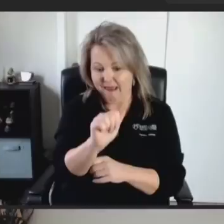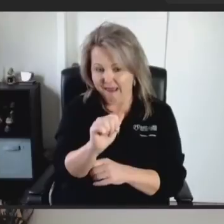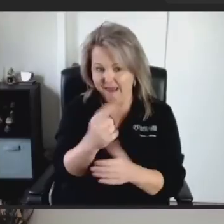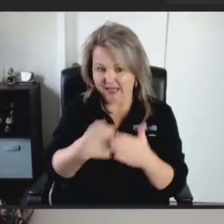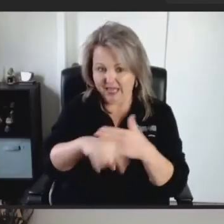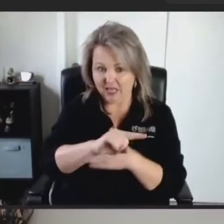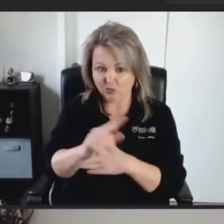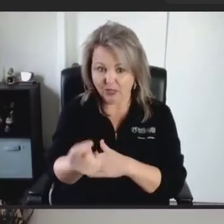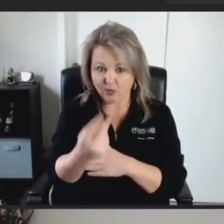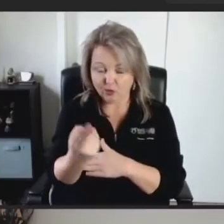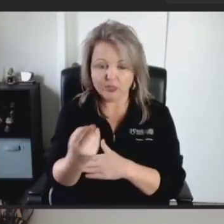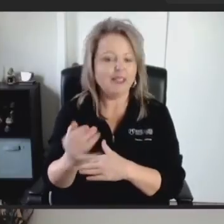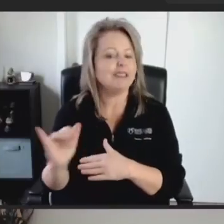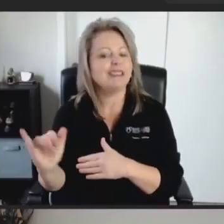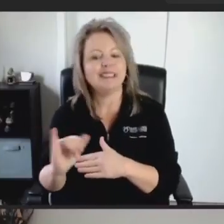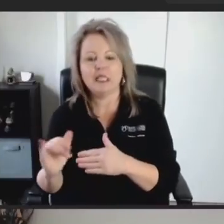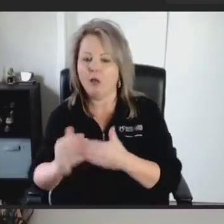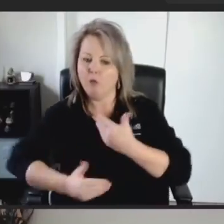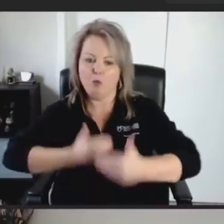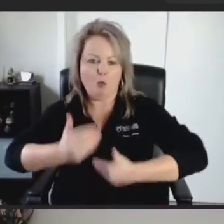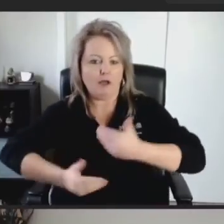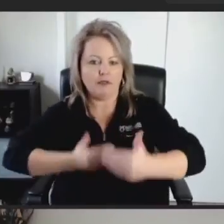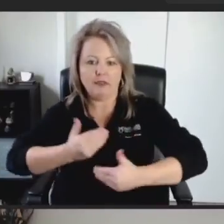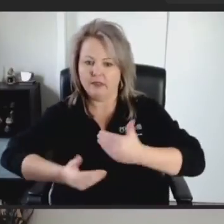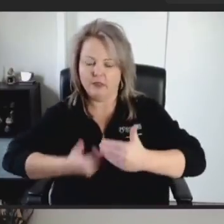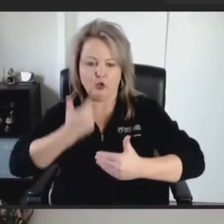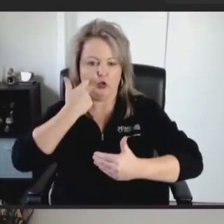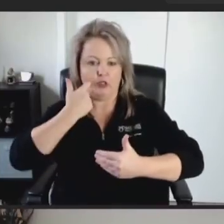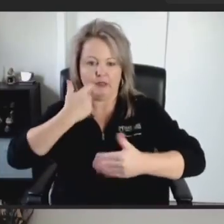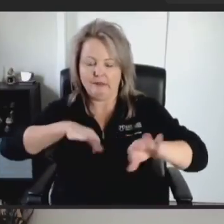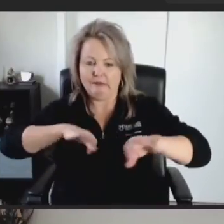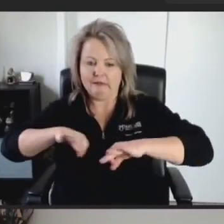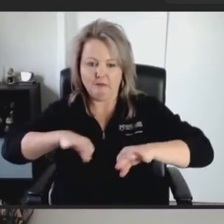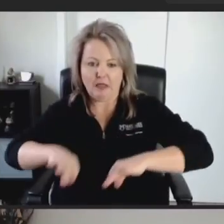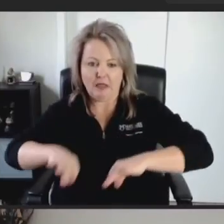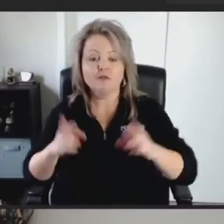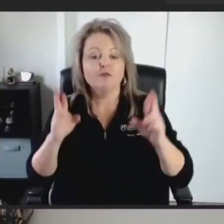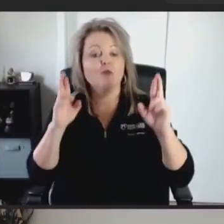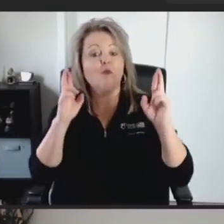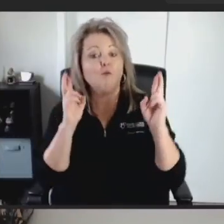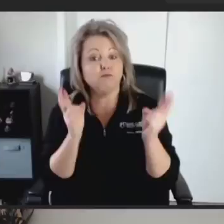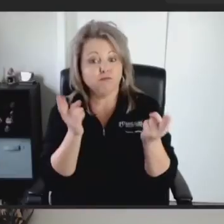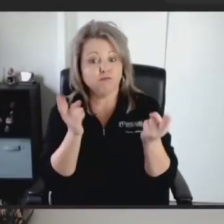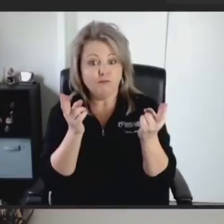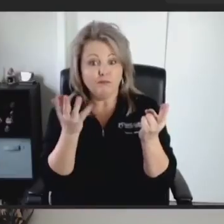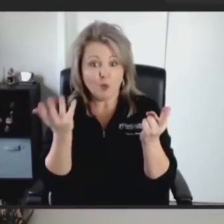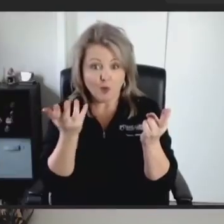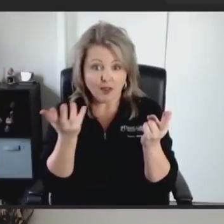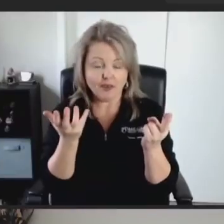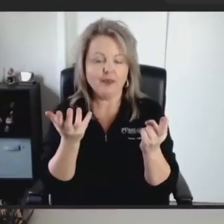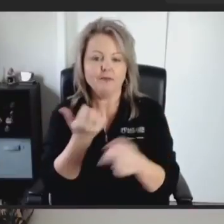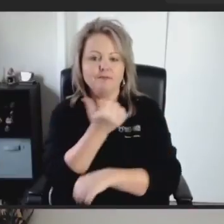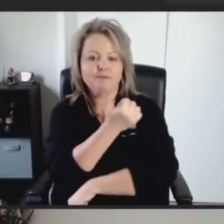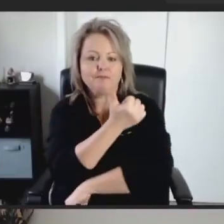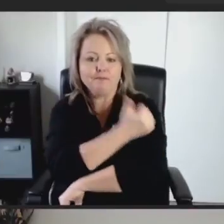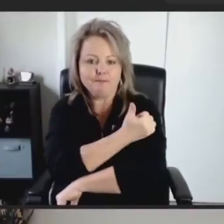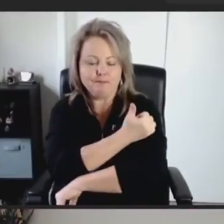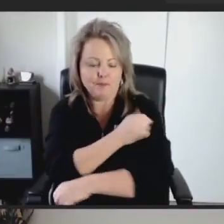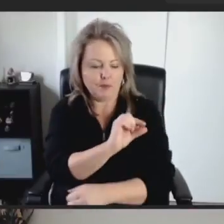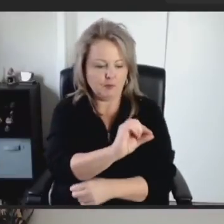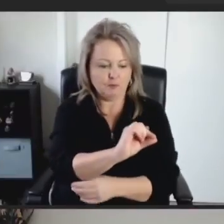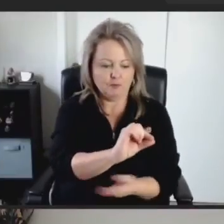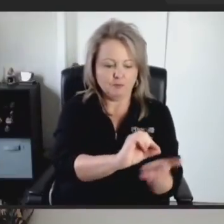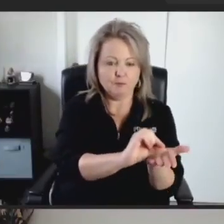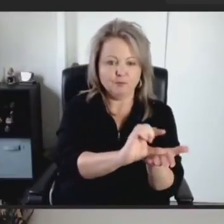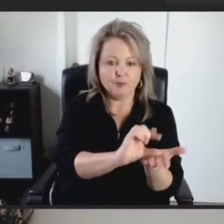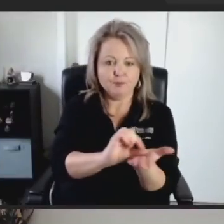same follow-up process that I just described. So my hope is that we will have doses of vaccine in the